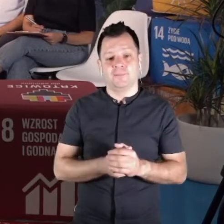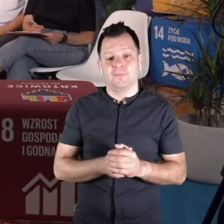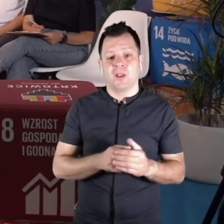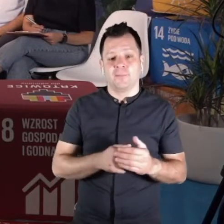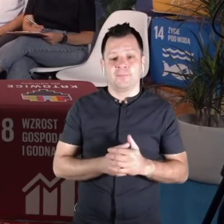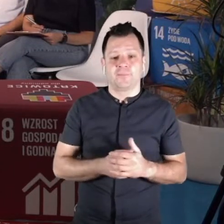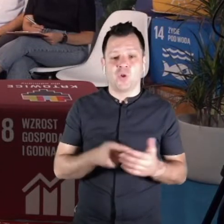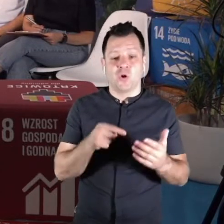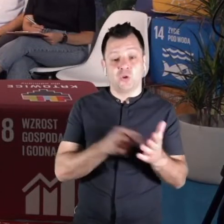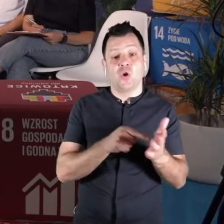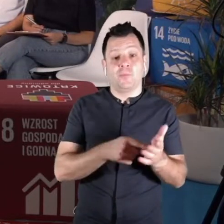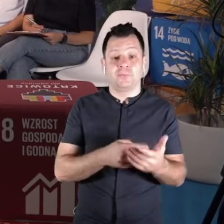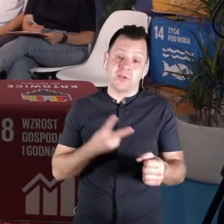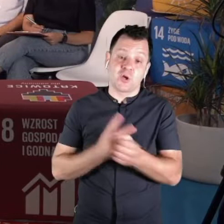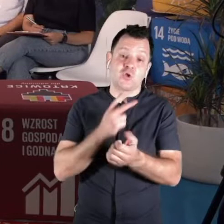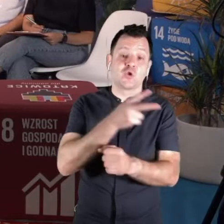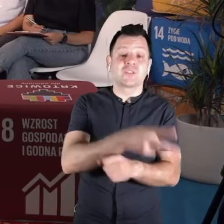have like easier way to